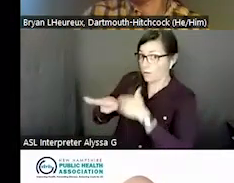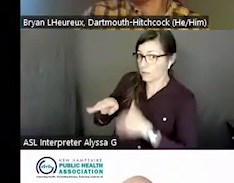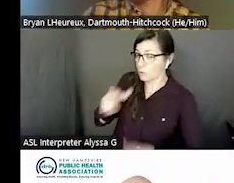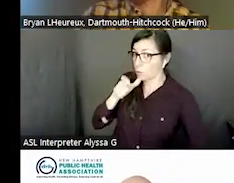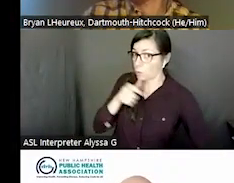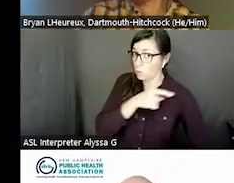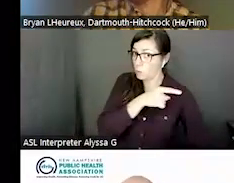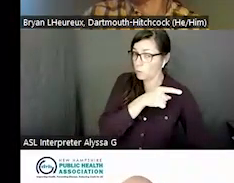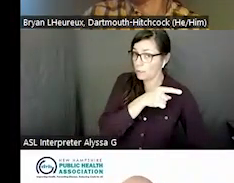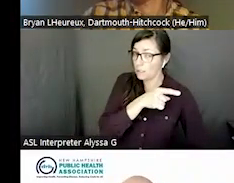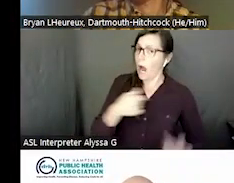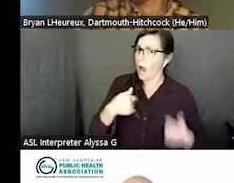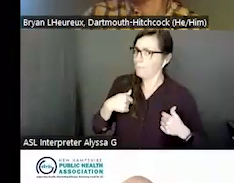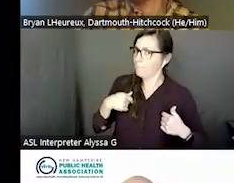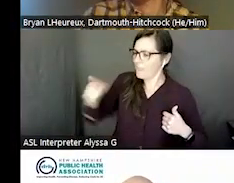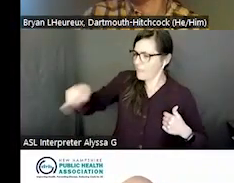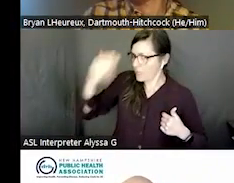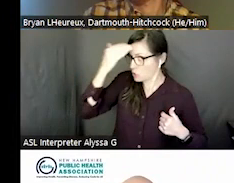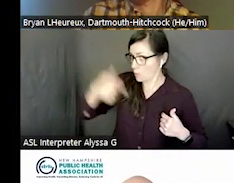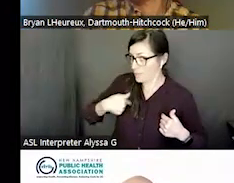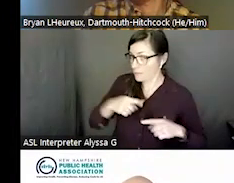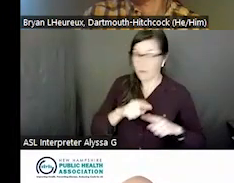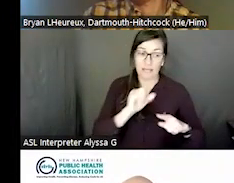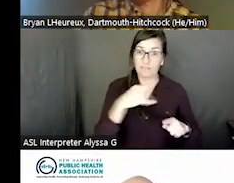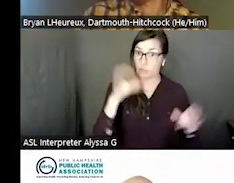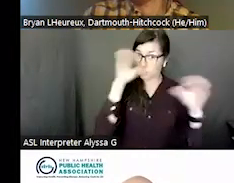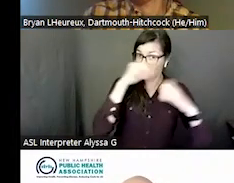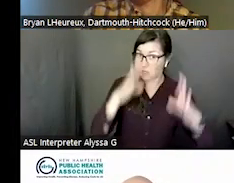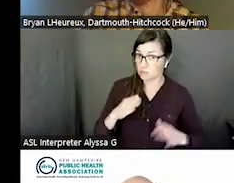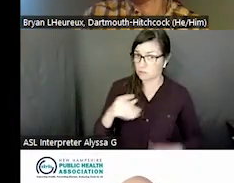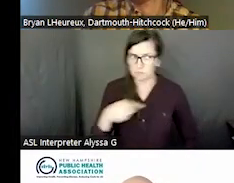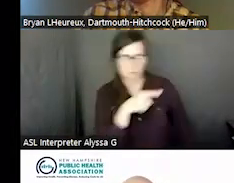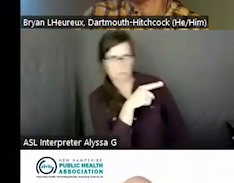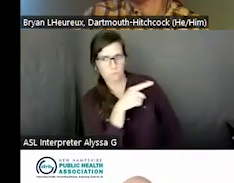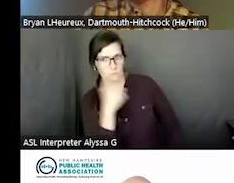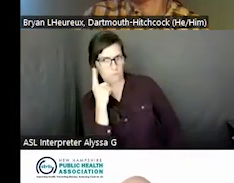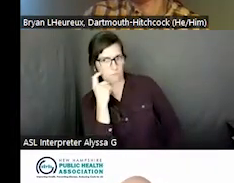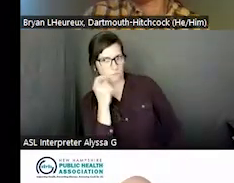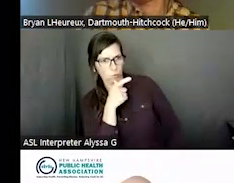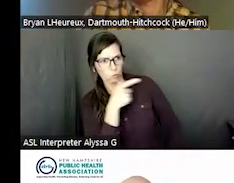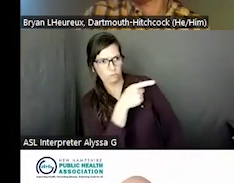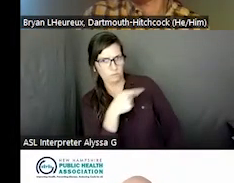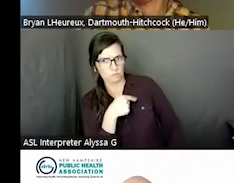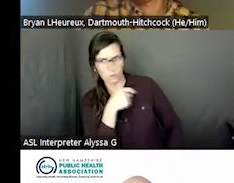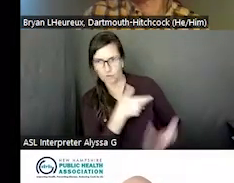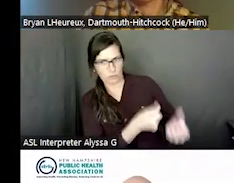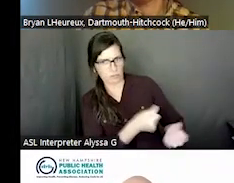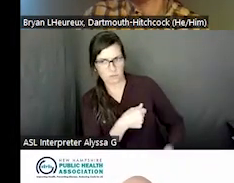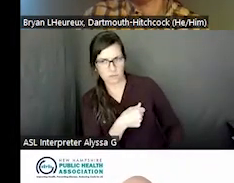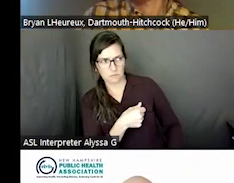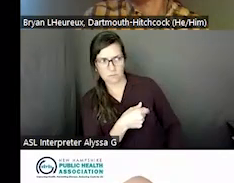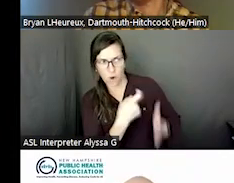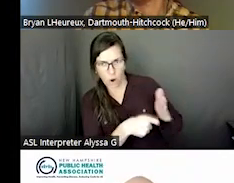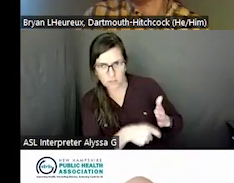he was not, but when you walk in as an unknown, they're immediately suspicious. Who are you? What do you want? And of course, how much is it going to